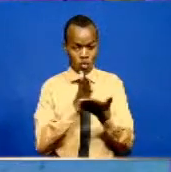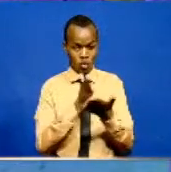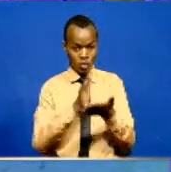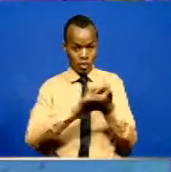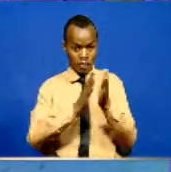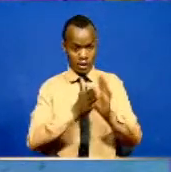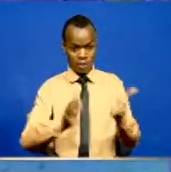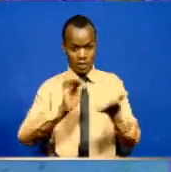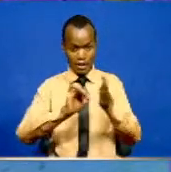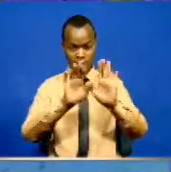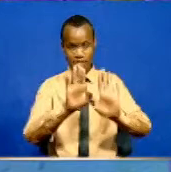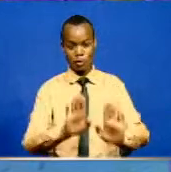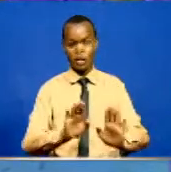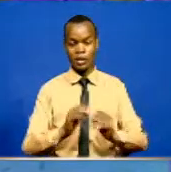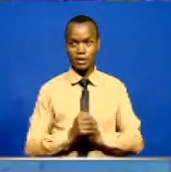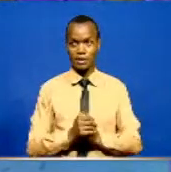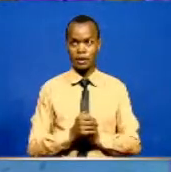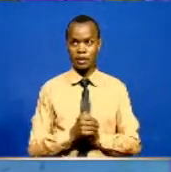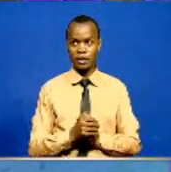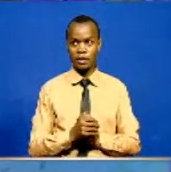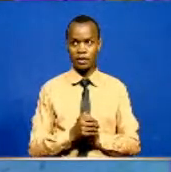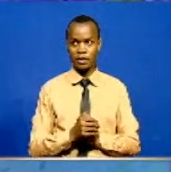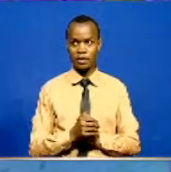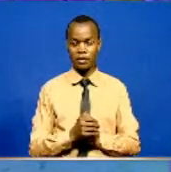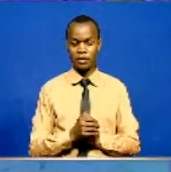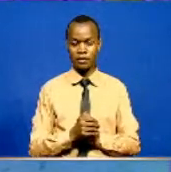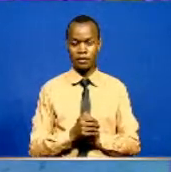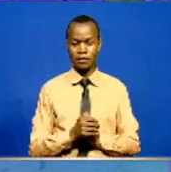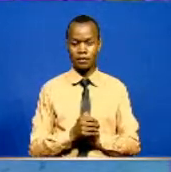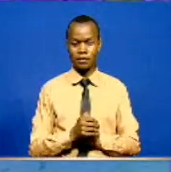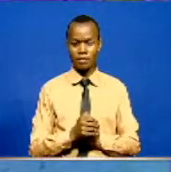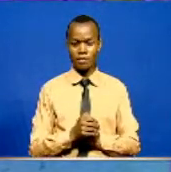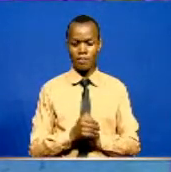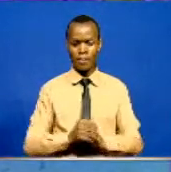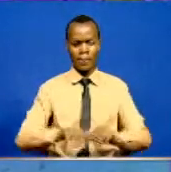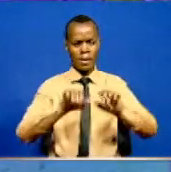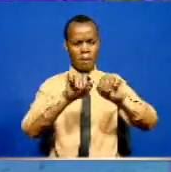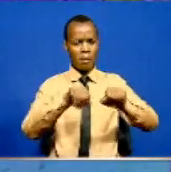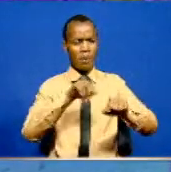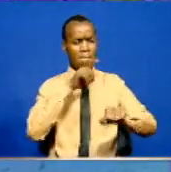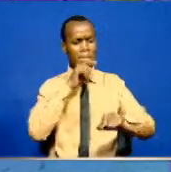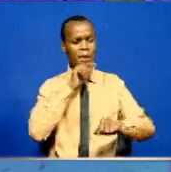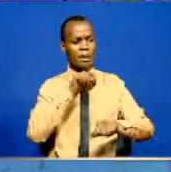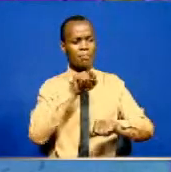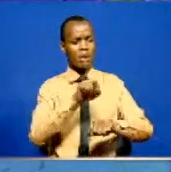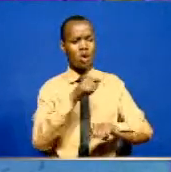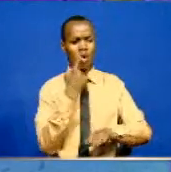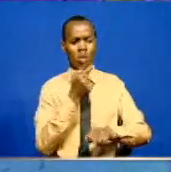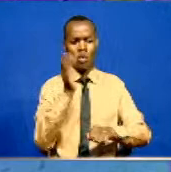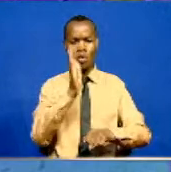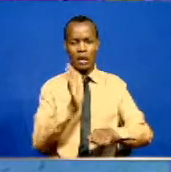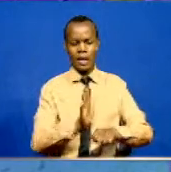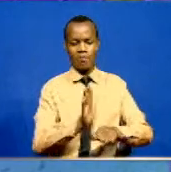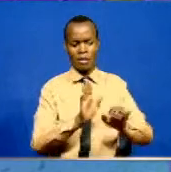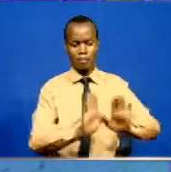that counts. What is it that could be seen in this man who never mocked